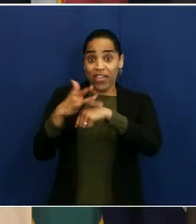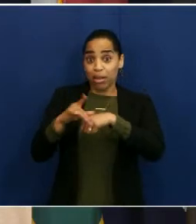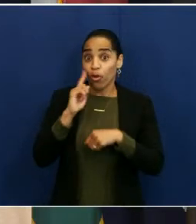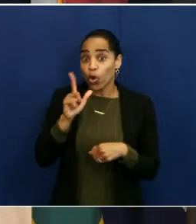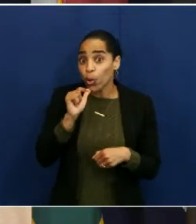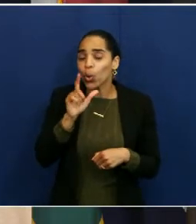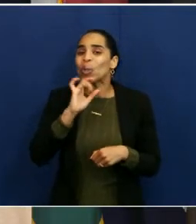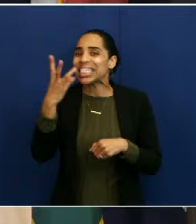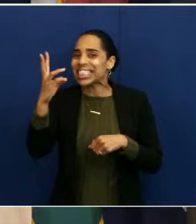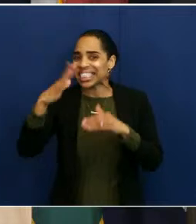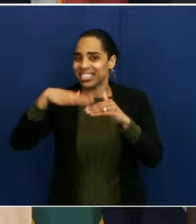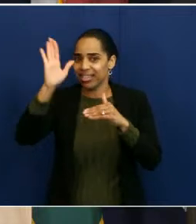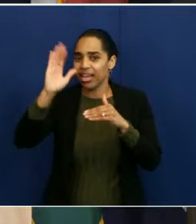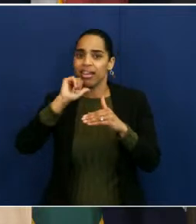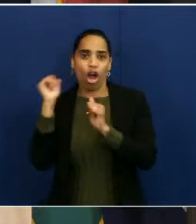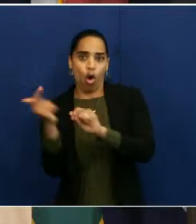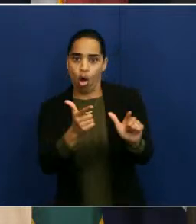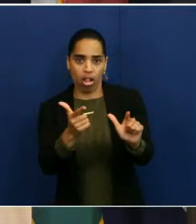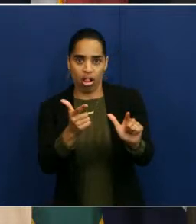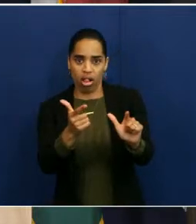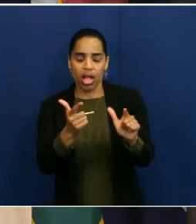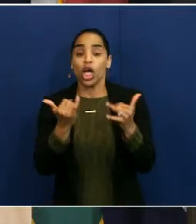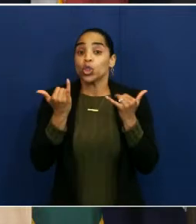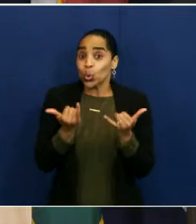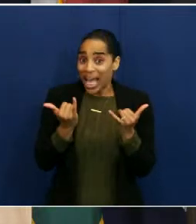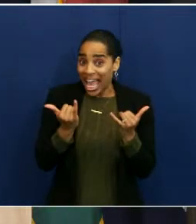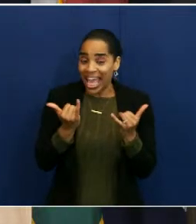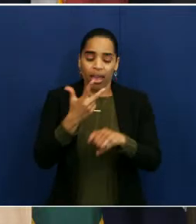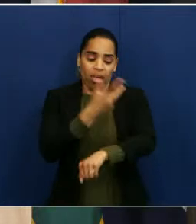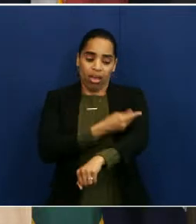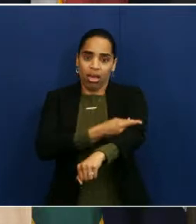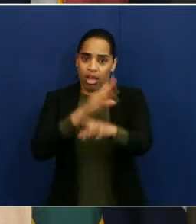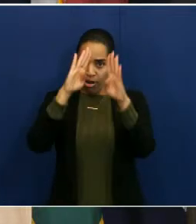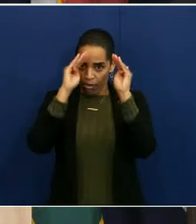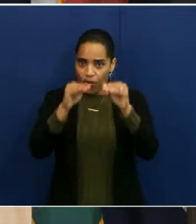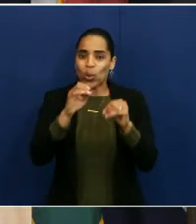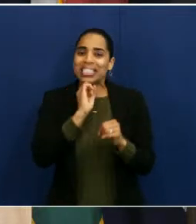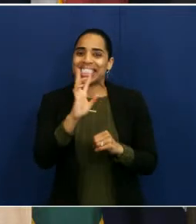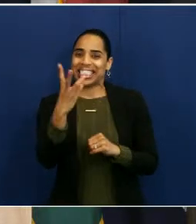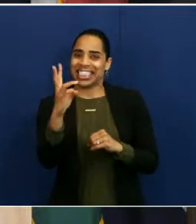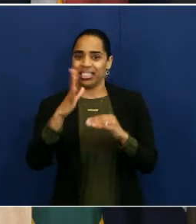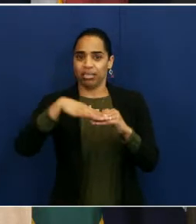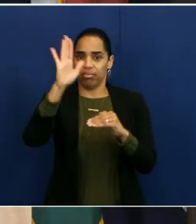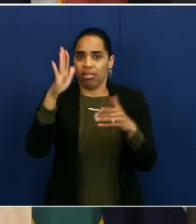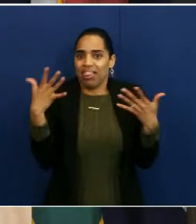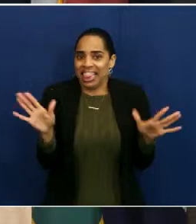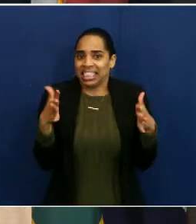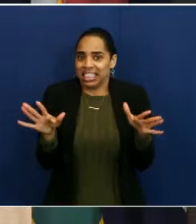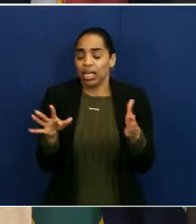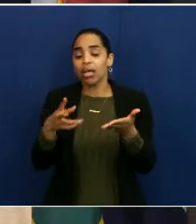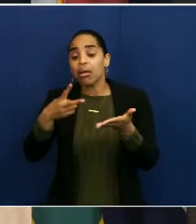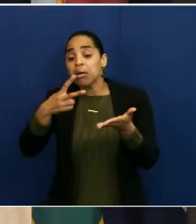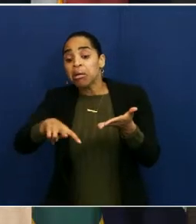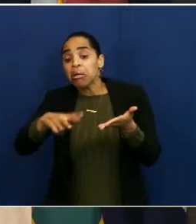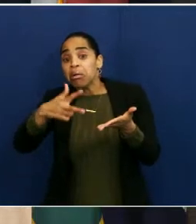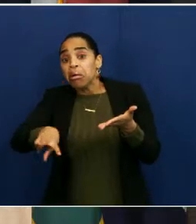16 years of age and older currently today. That obviously will change in several weeks as